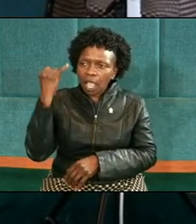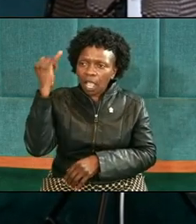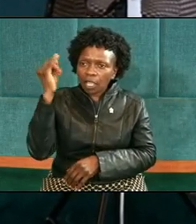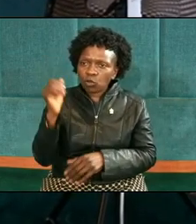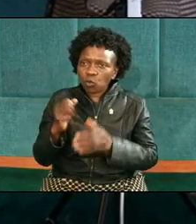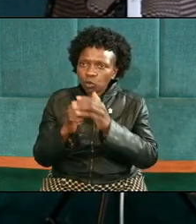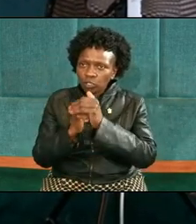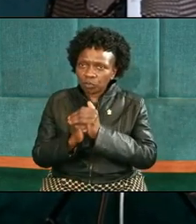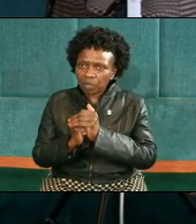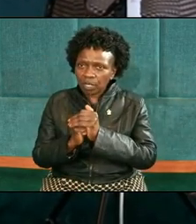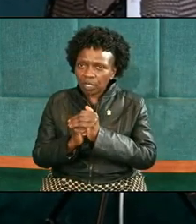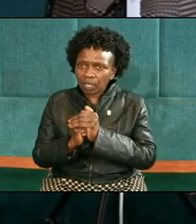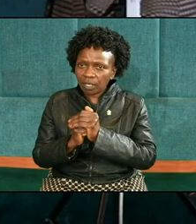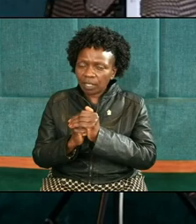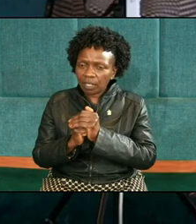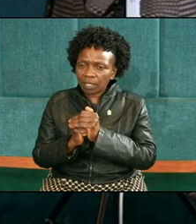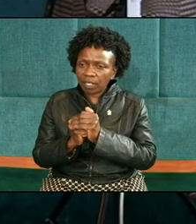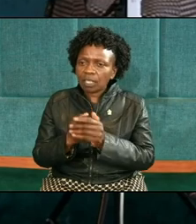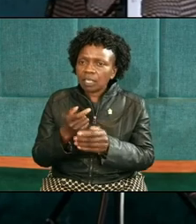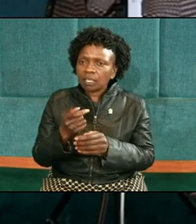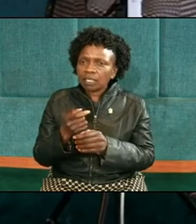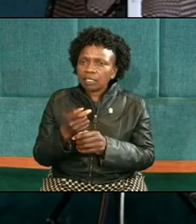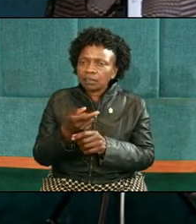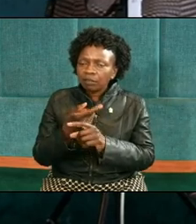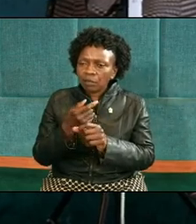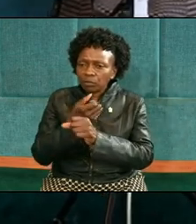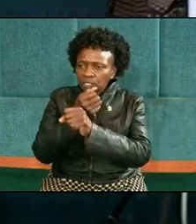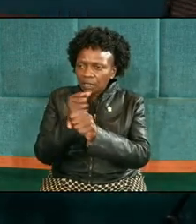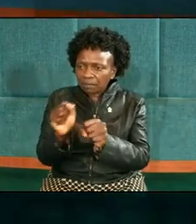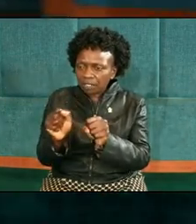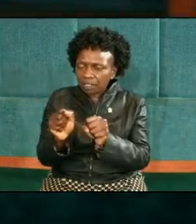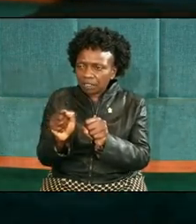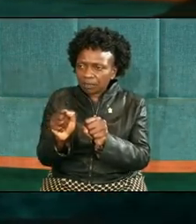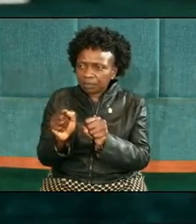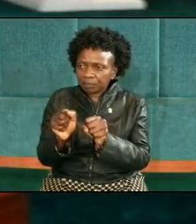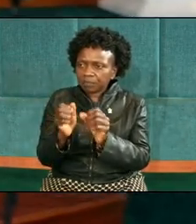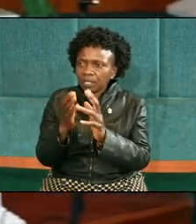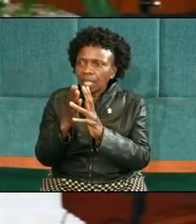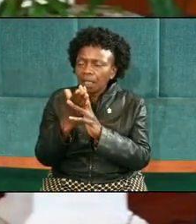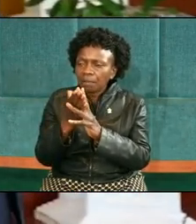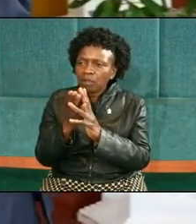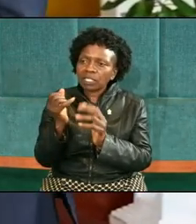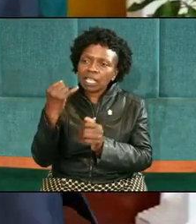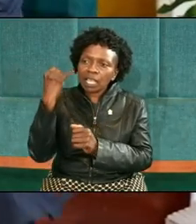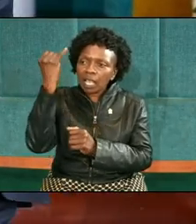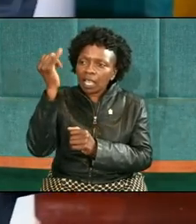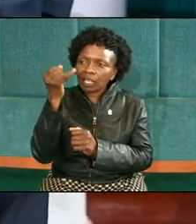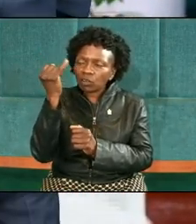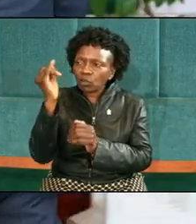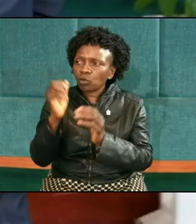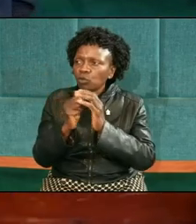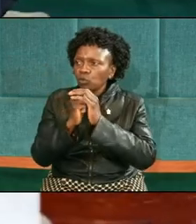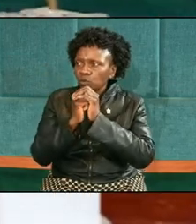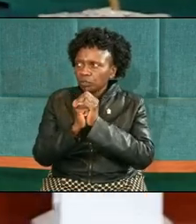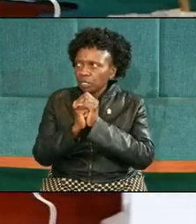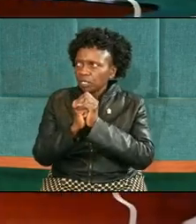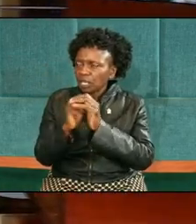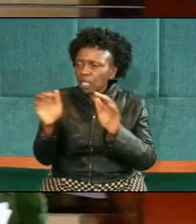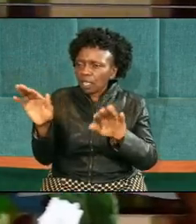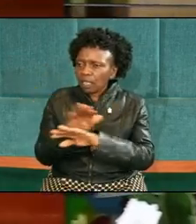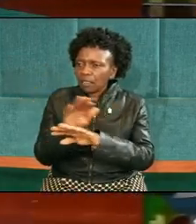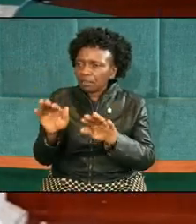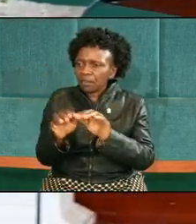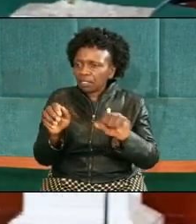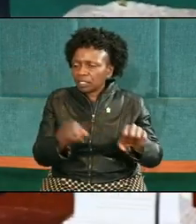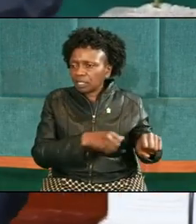Yeah. He found safety, that's what he thought, among idol worshippers. So every sailor